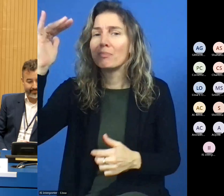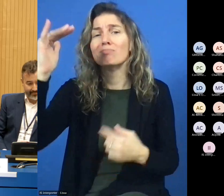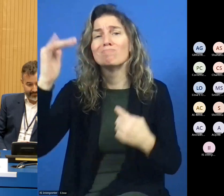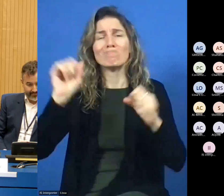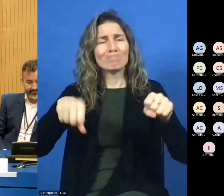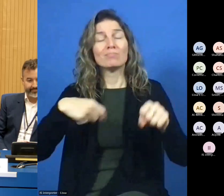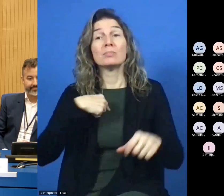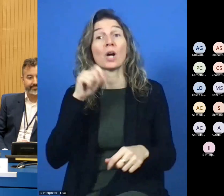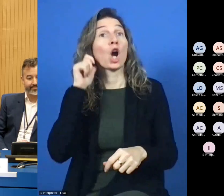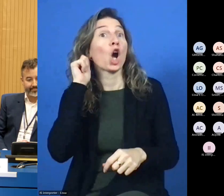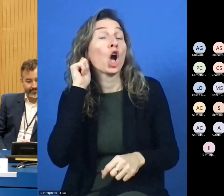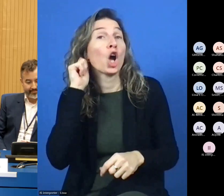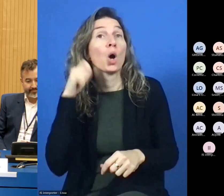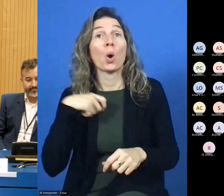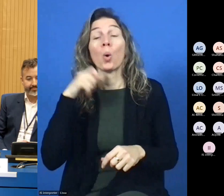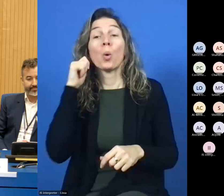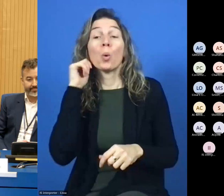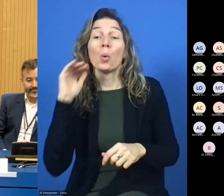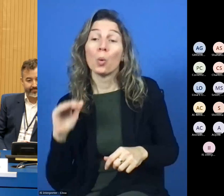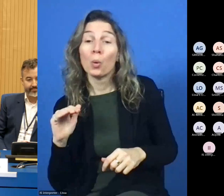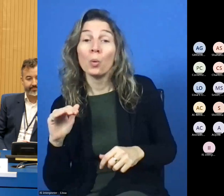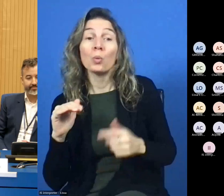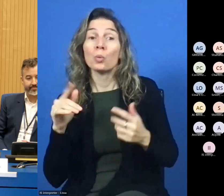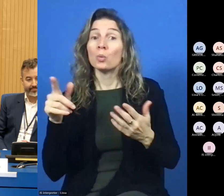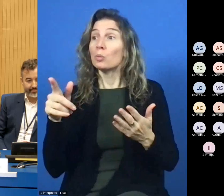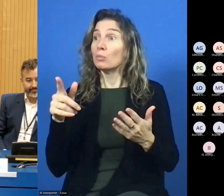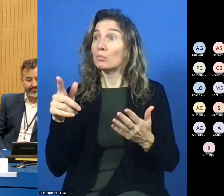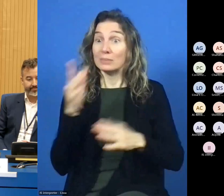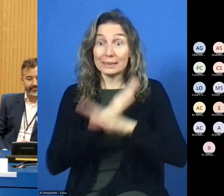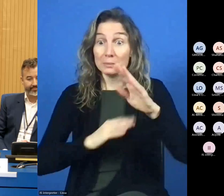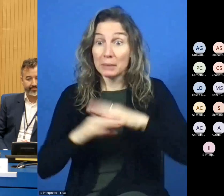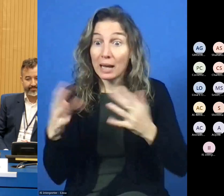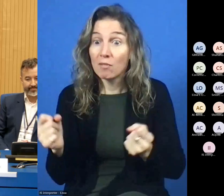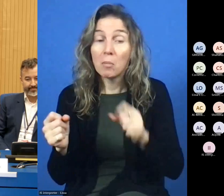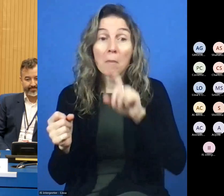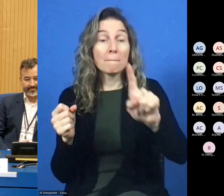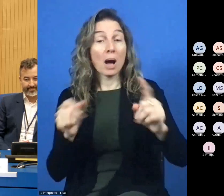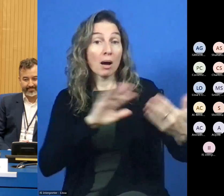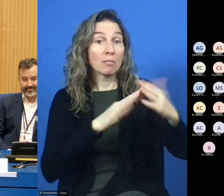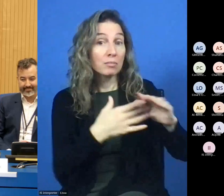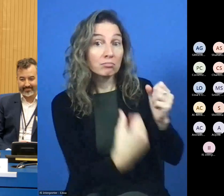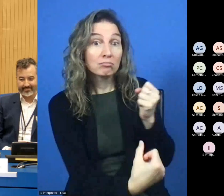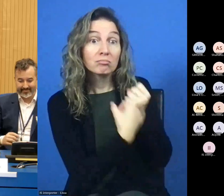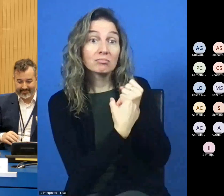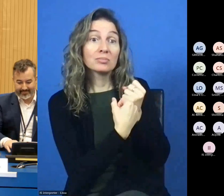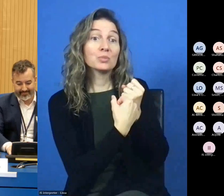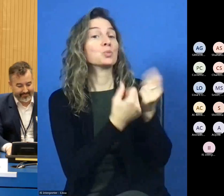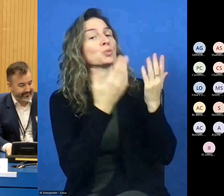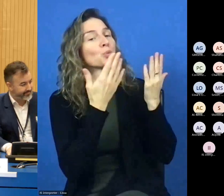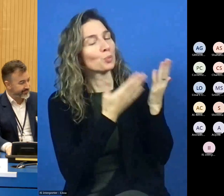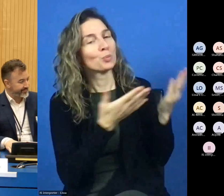with disability and you need the support of your community. So Marvella, you're up.